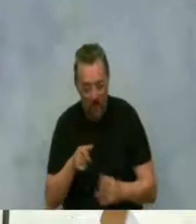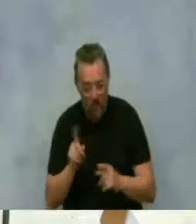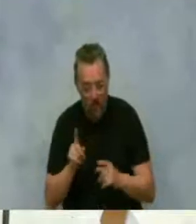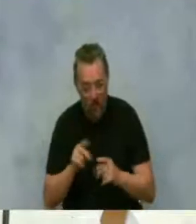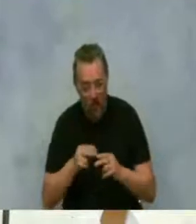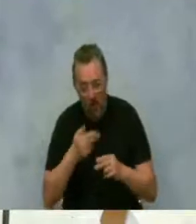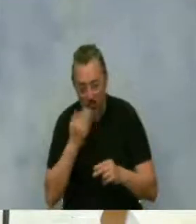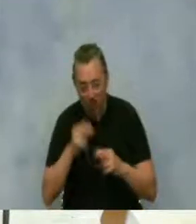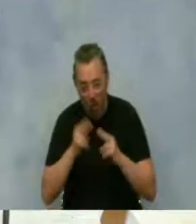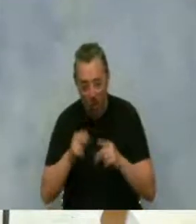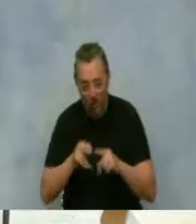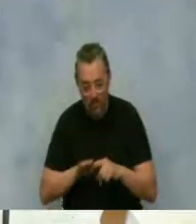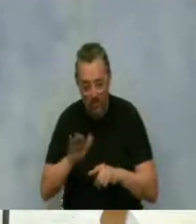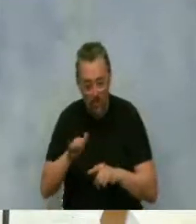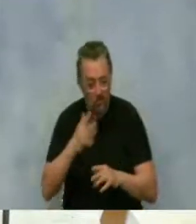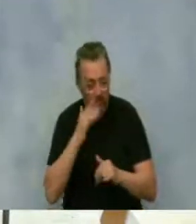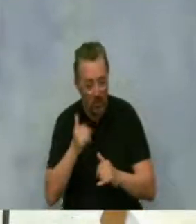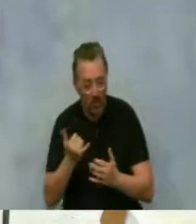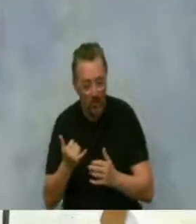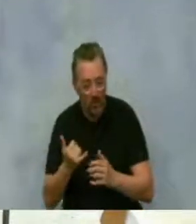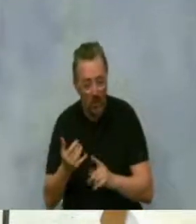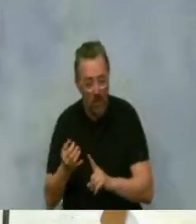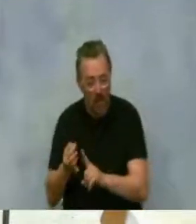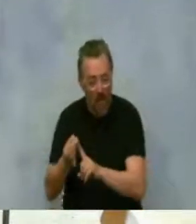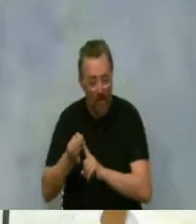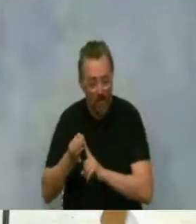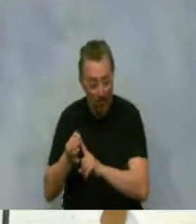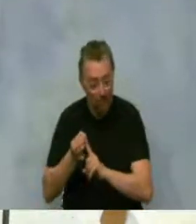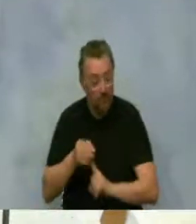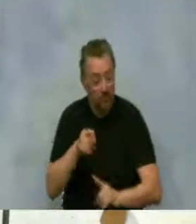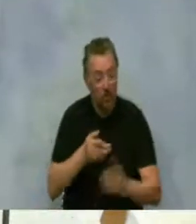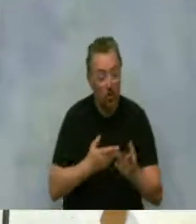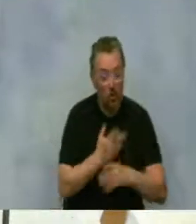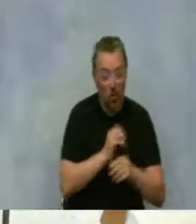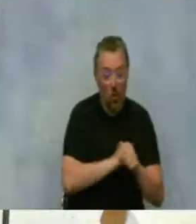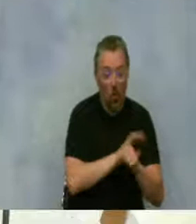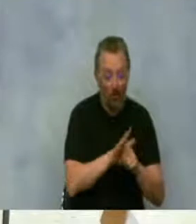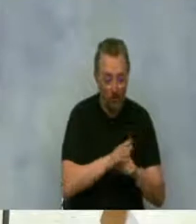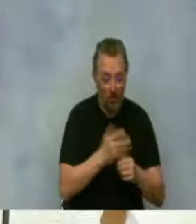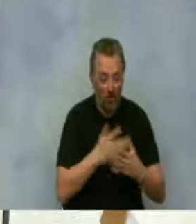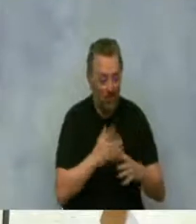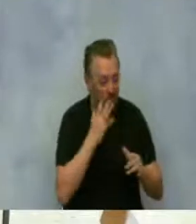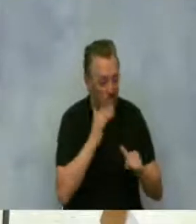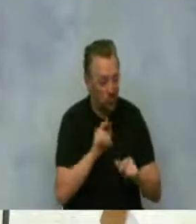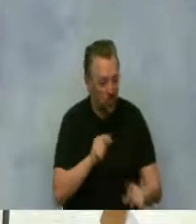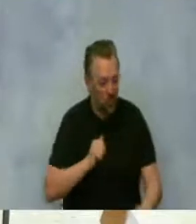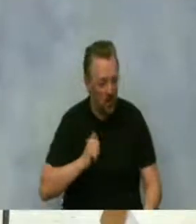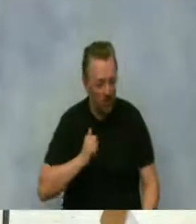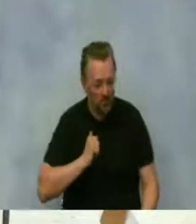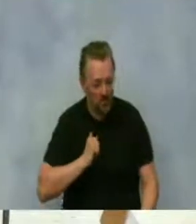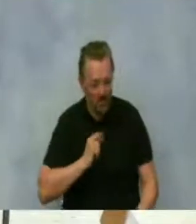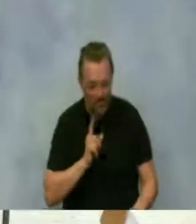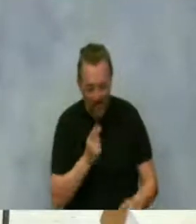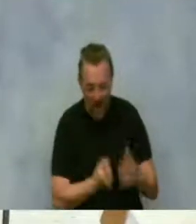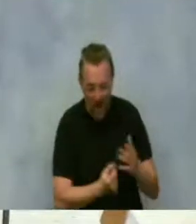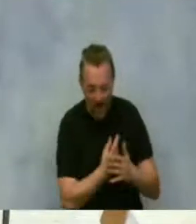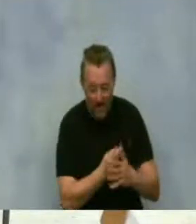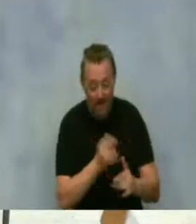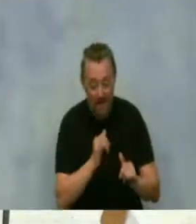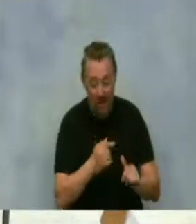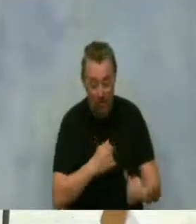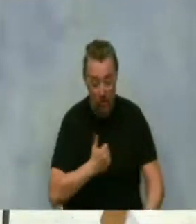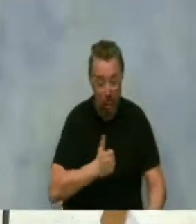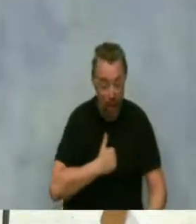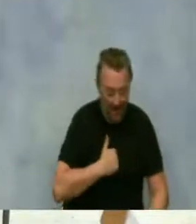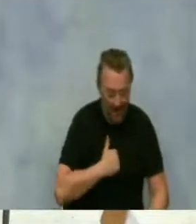of applications coming in. All the way through COVID, we tried to monitor, sometimes predict what would happen. Sometimes we were right, sometimes we were wrong. And I think in